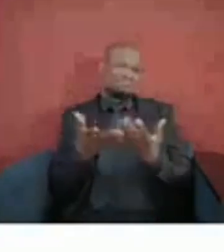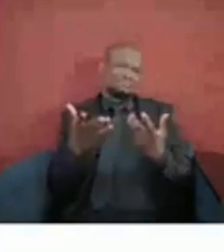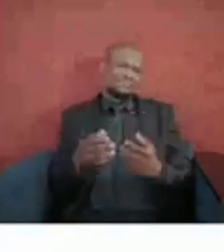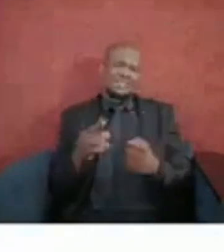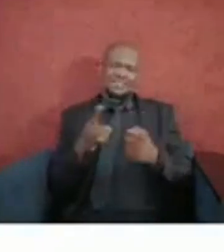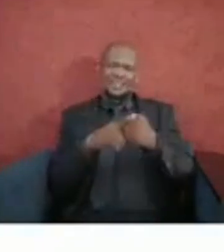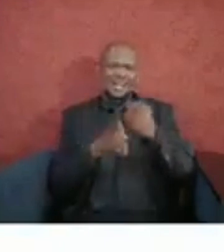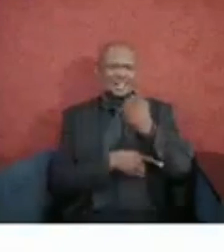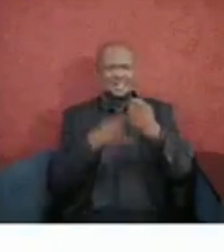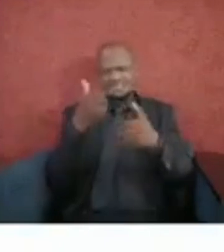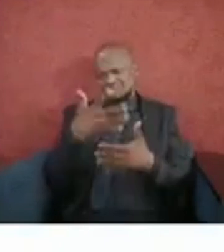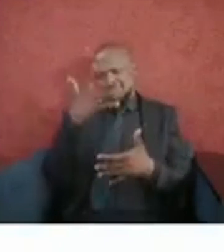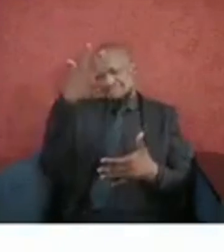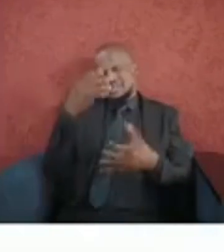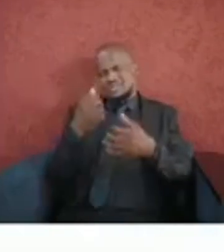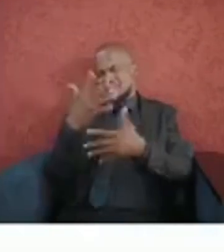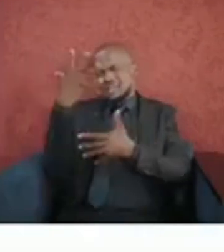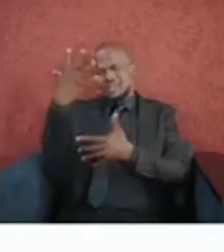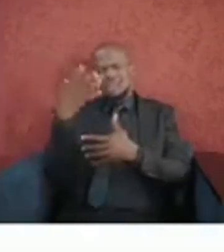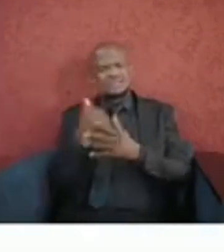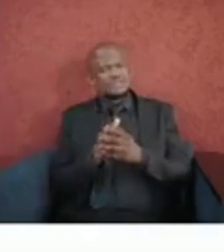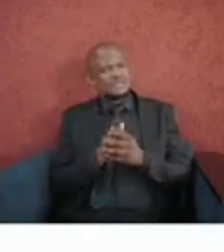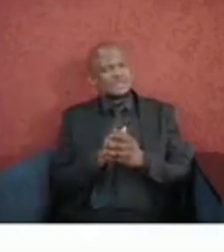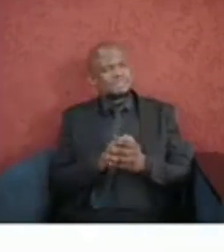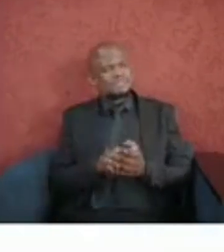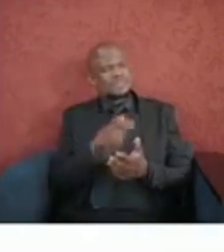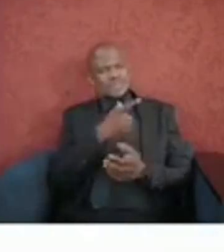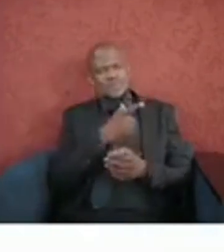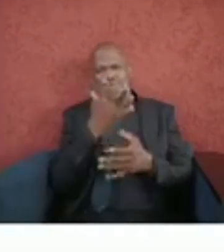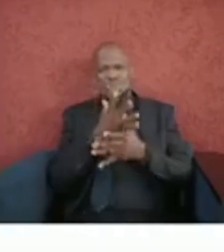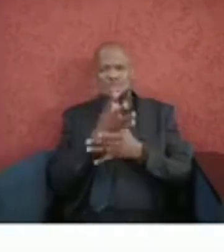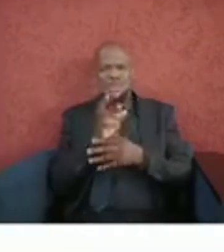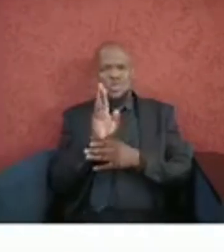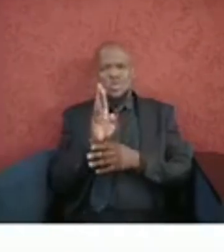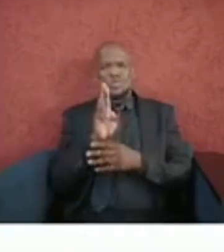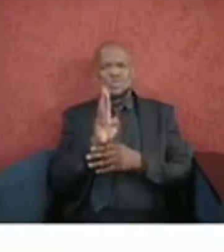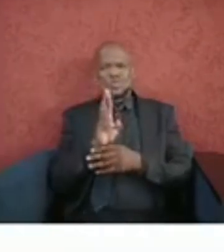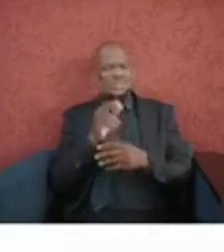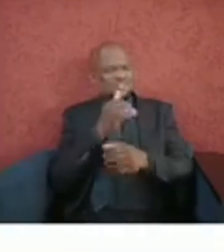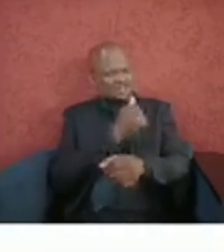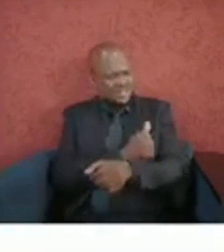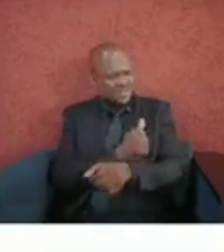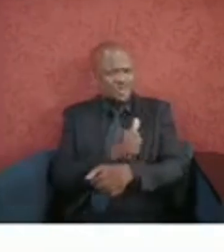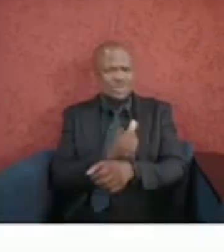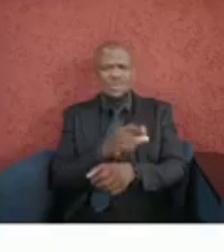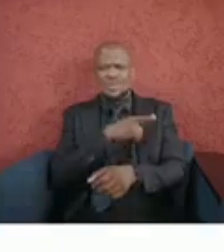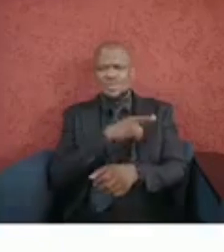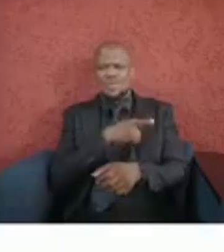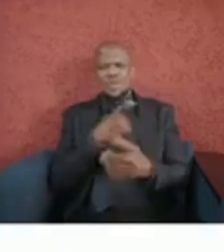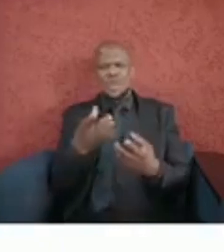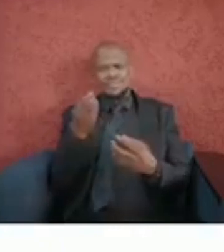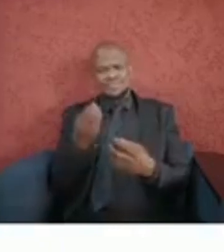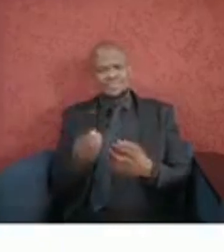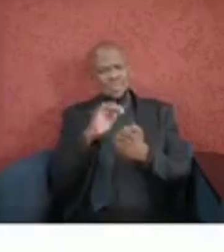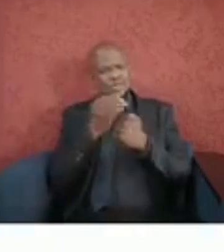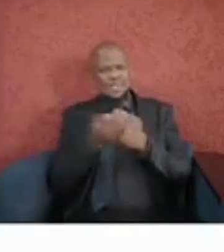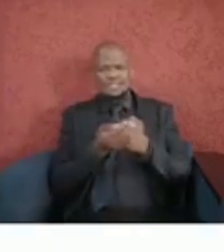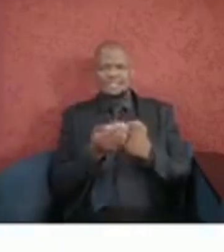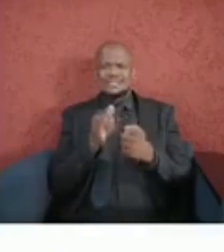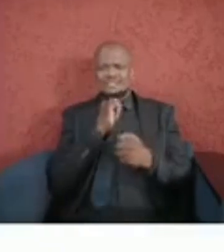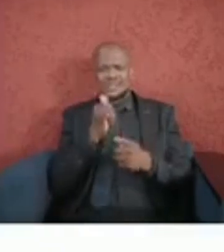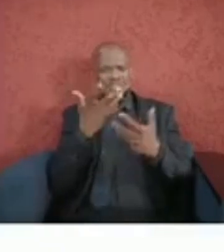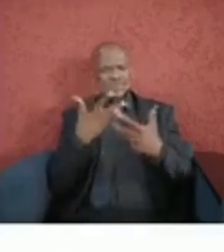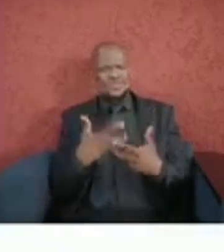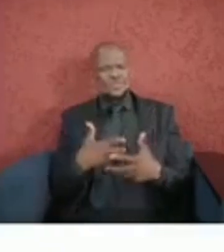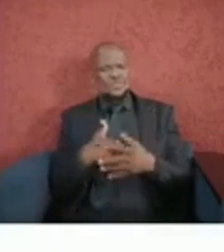last slide. The core of it is that we're working very closely with all the stakeholders because child protection matters to us, online child